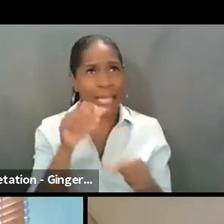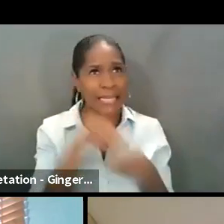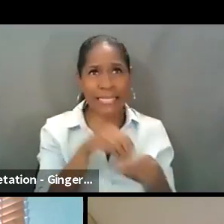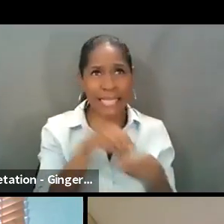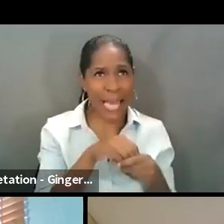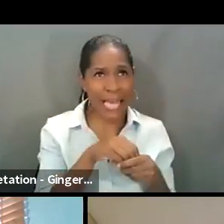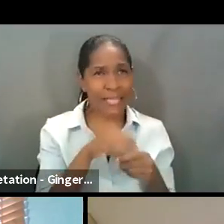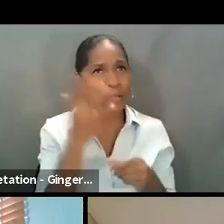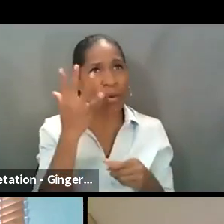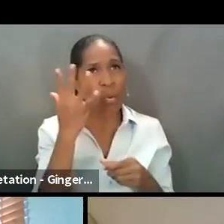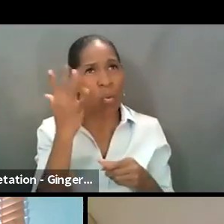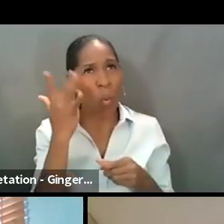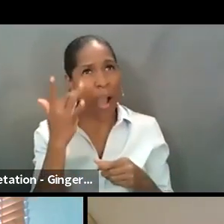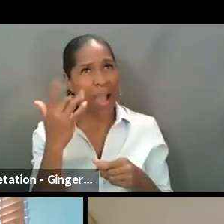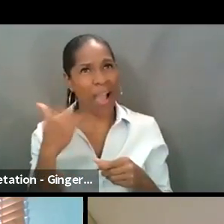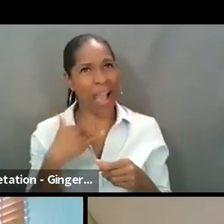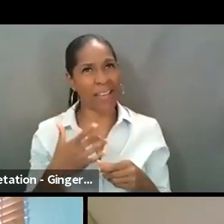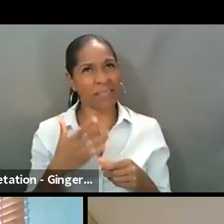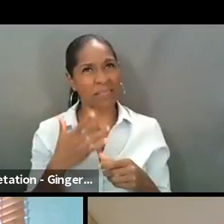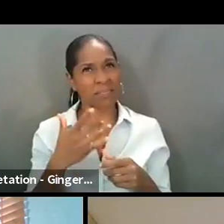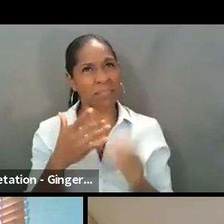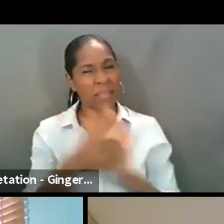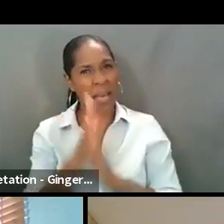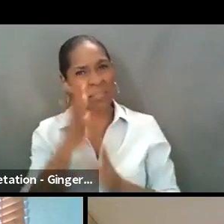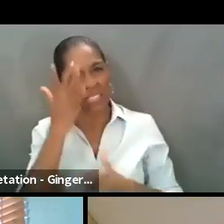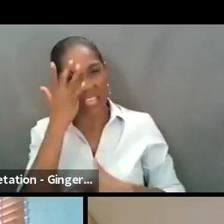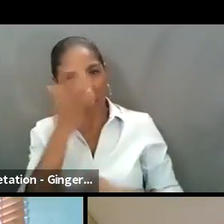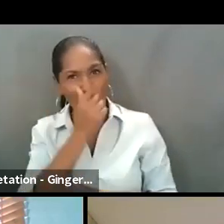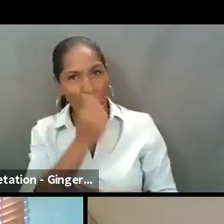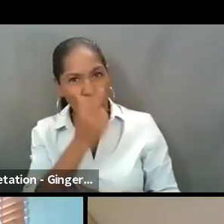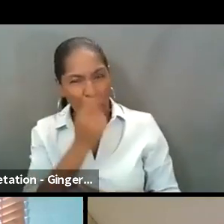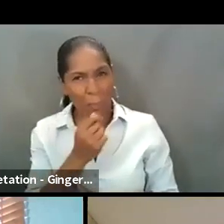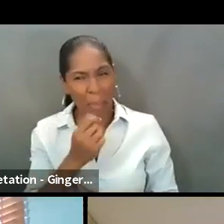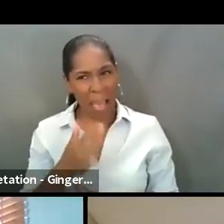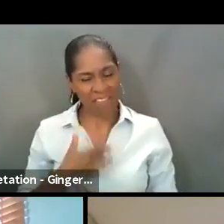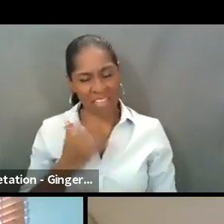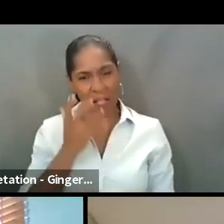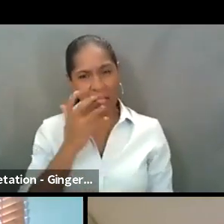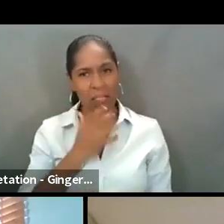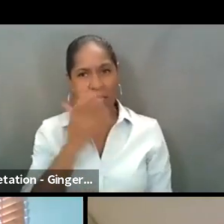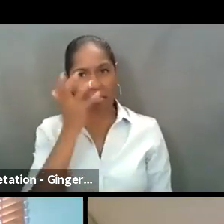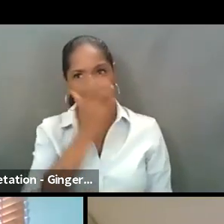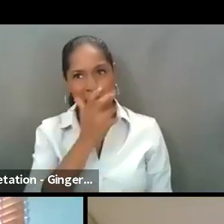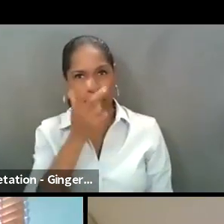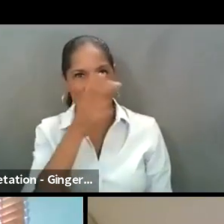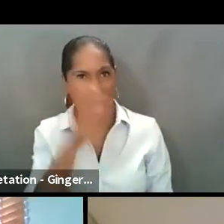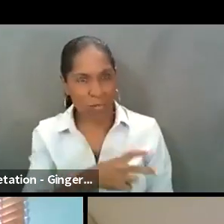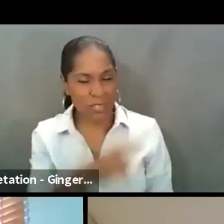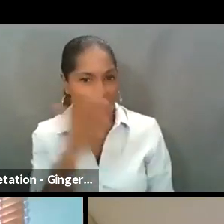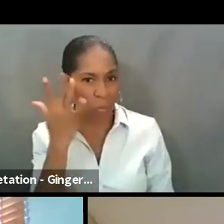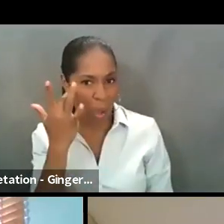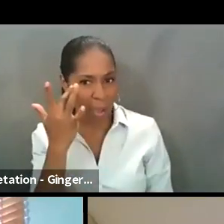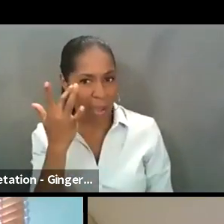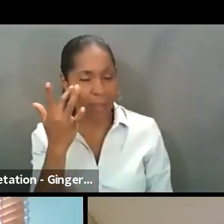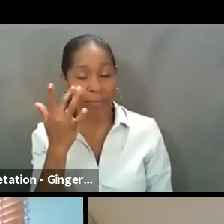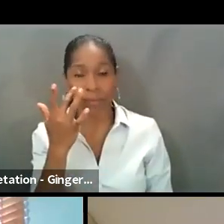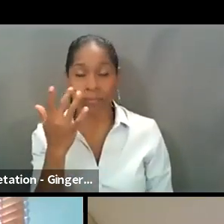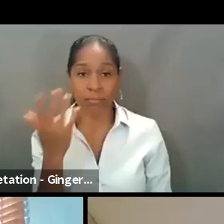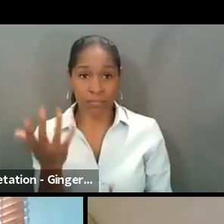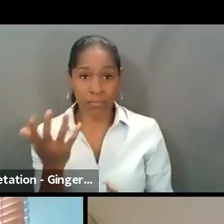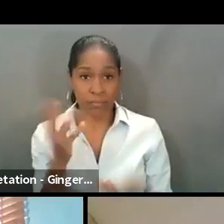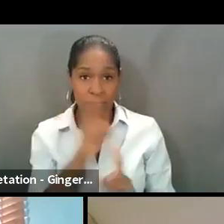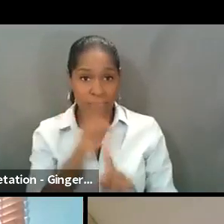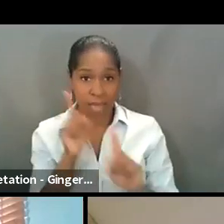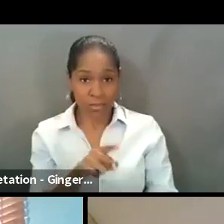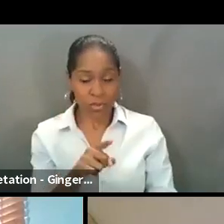side effects, or why do I feel bad after getting a vaccine? And that is usually just because